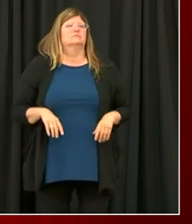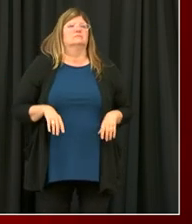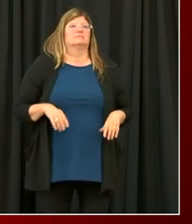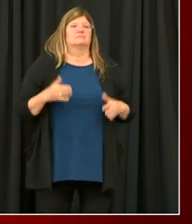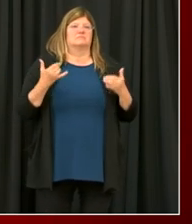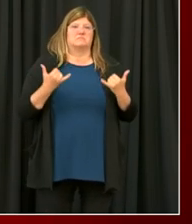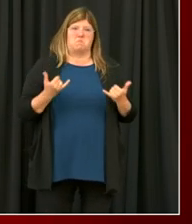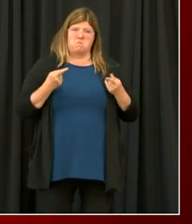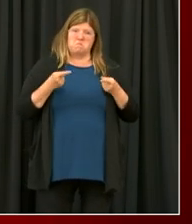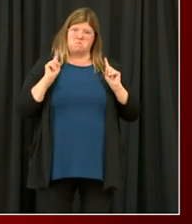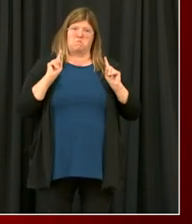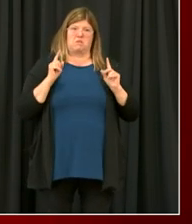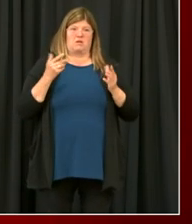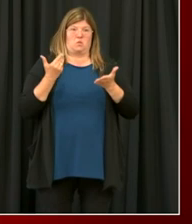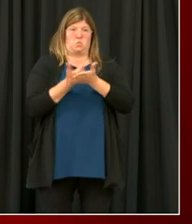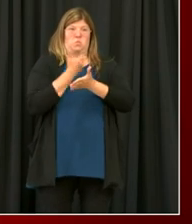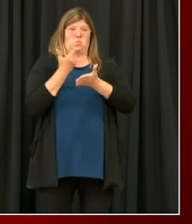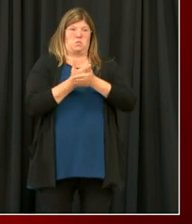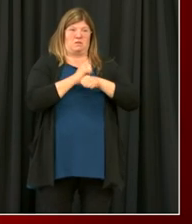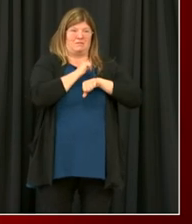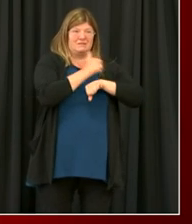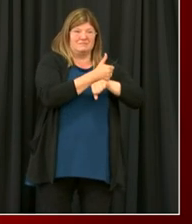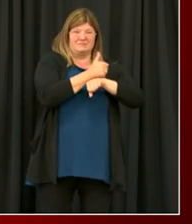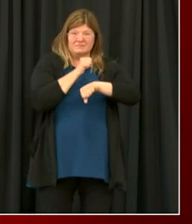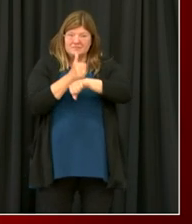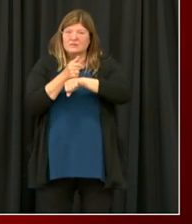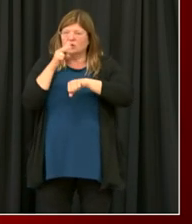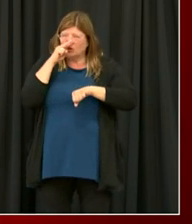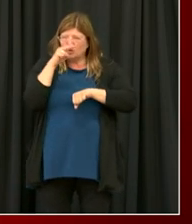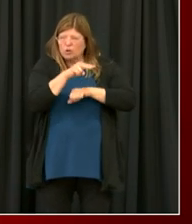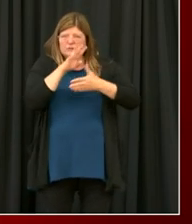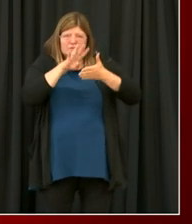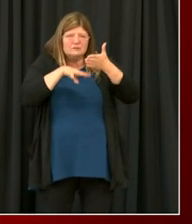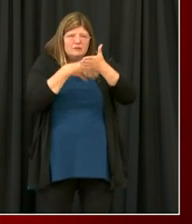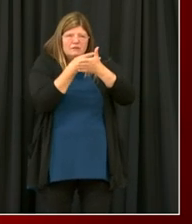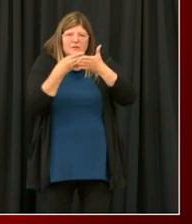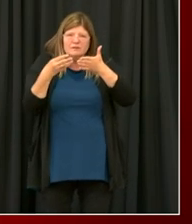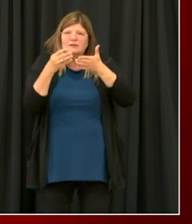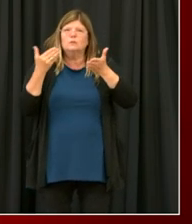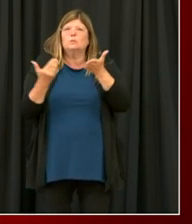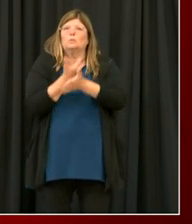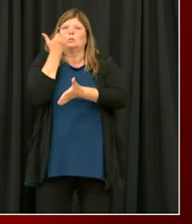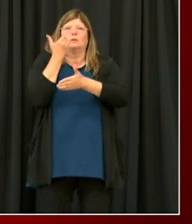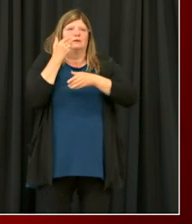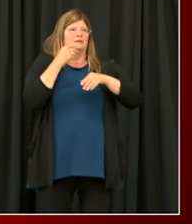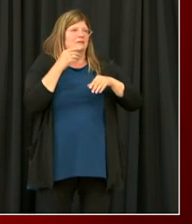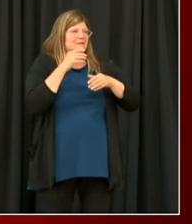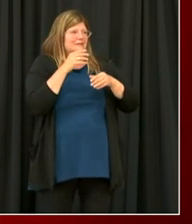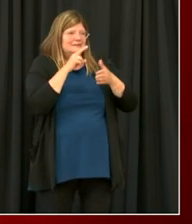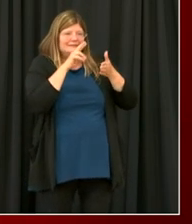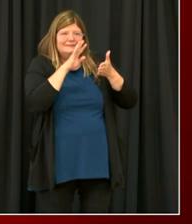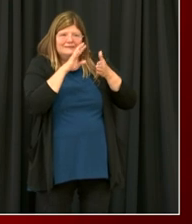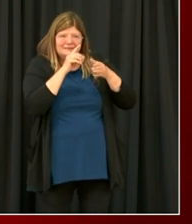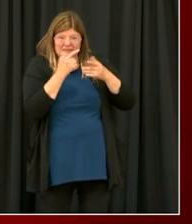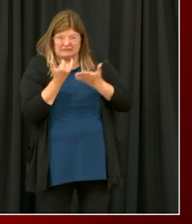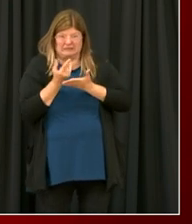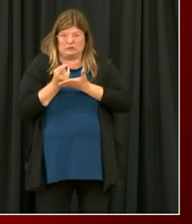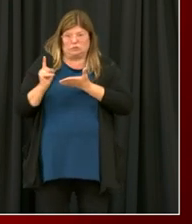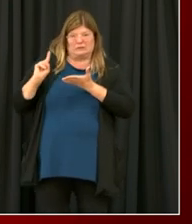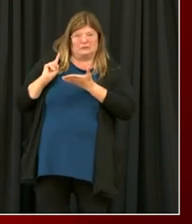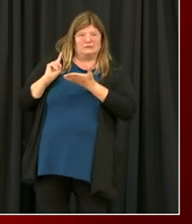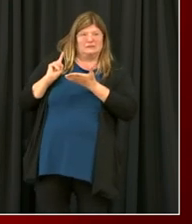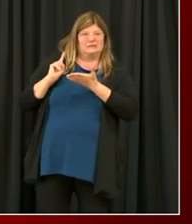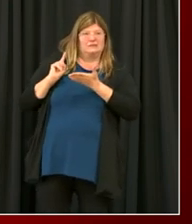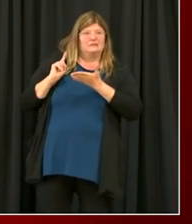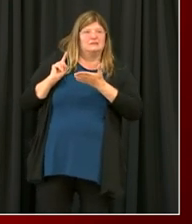of these sites can be seen in the chart before us. The week before the firehouses went online,